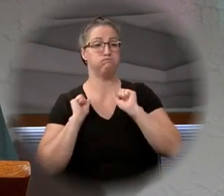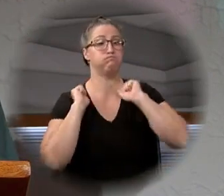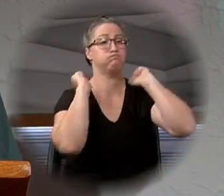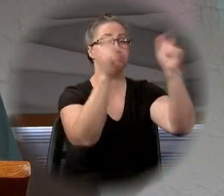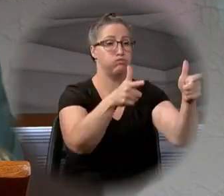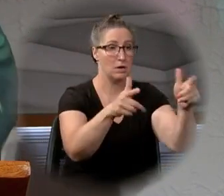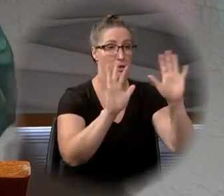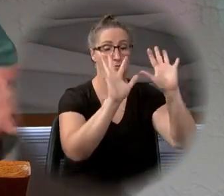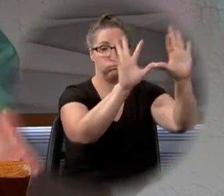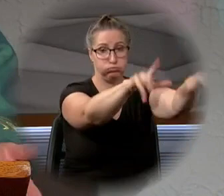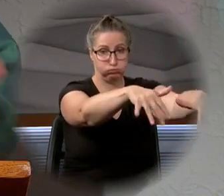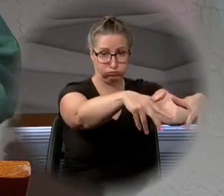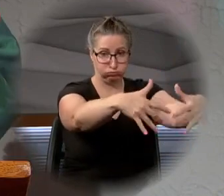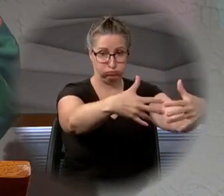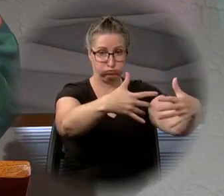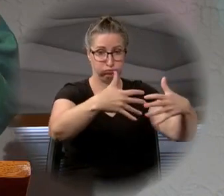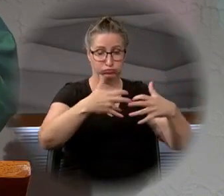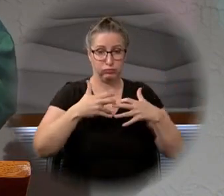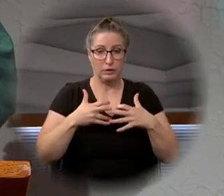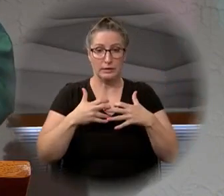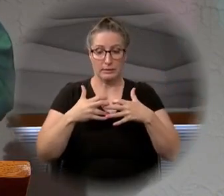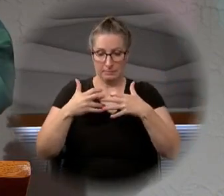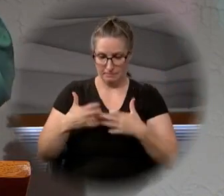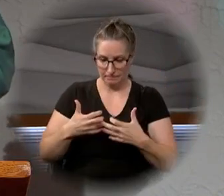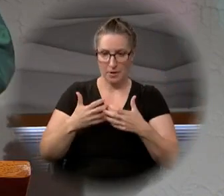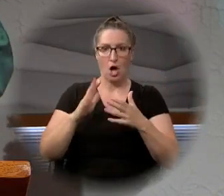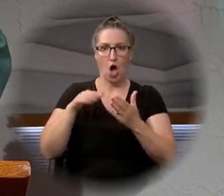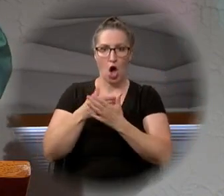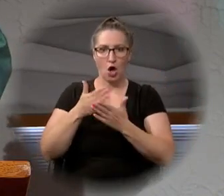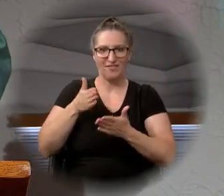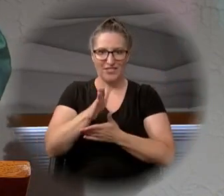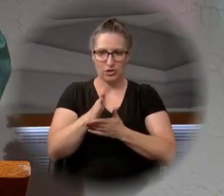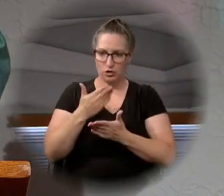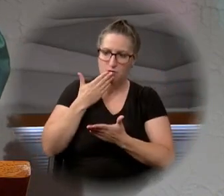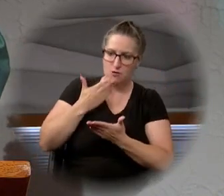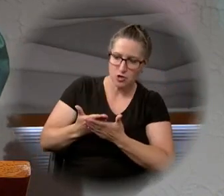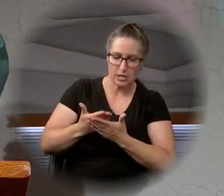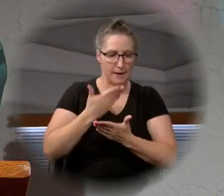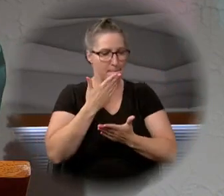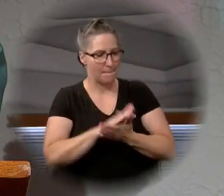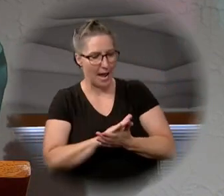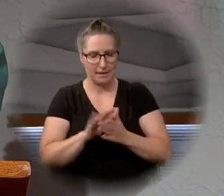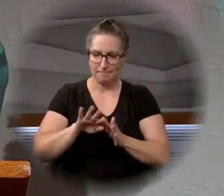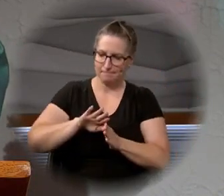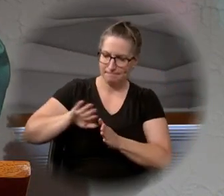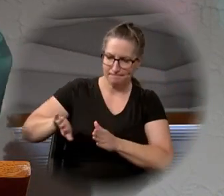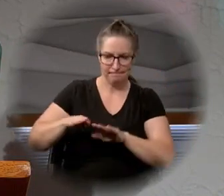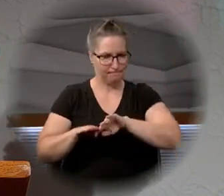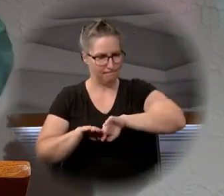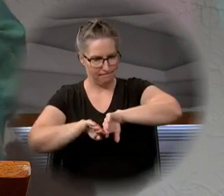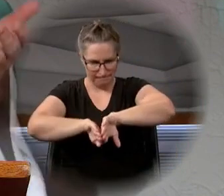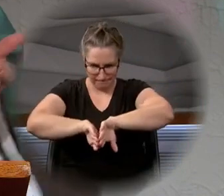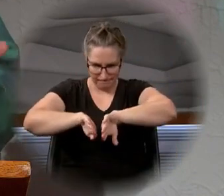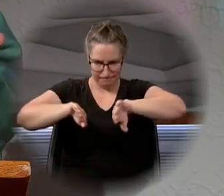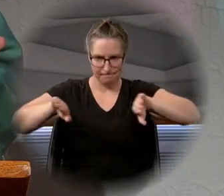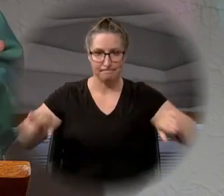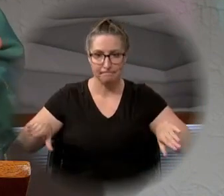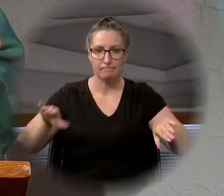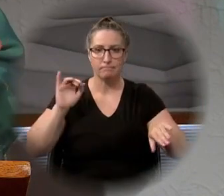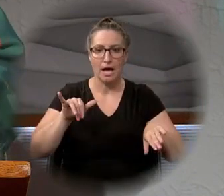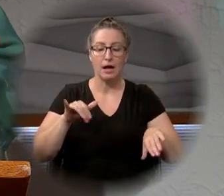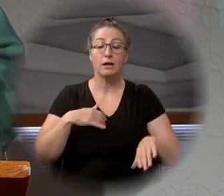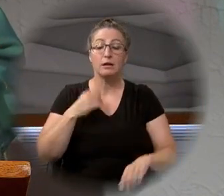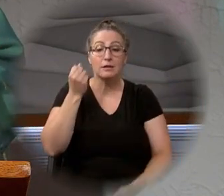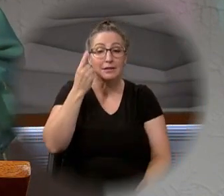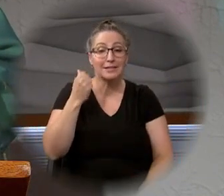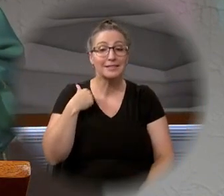shore and then sorted, the good and the bad. Is that gift of salvation, that gift of God's kingdom, is offered to